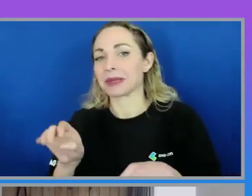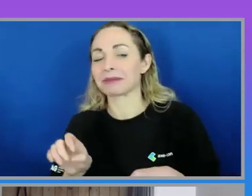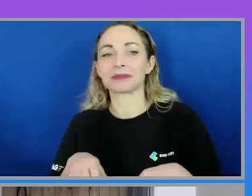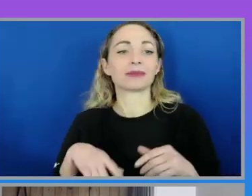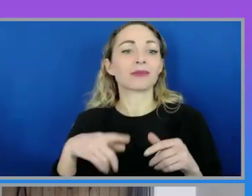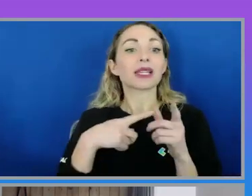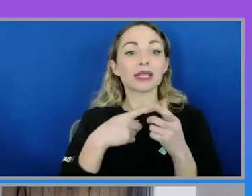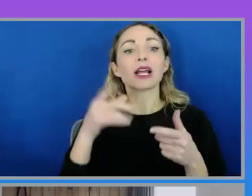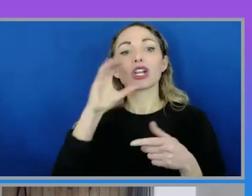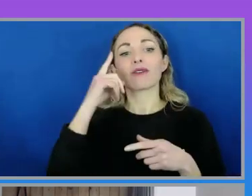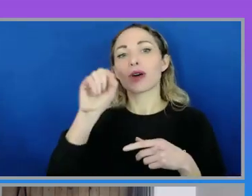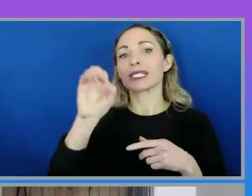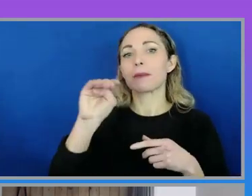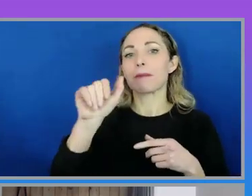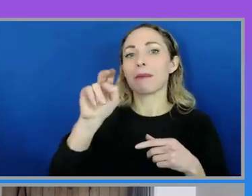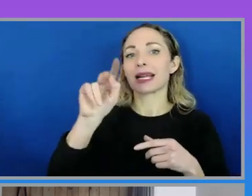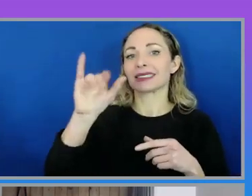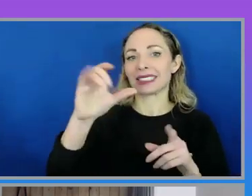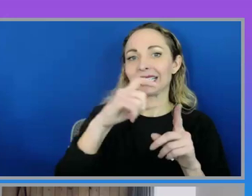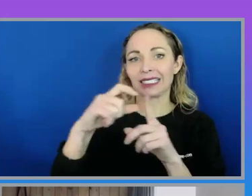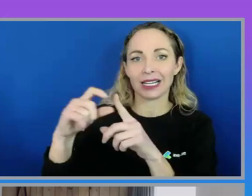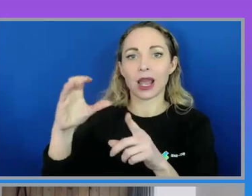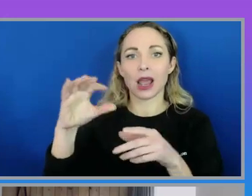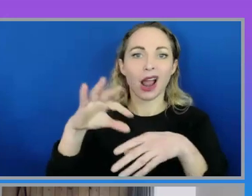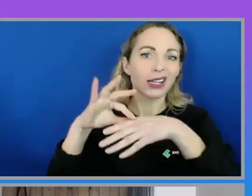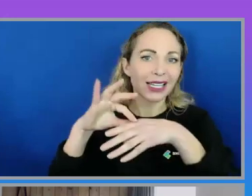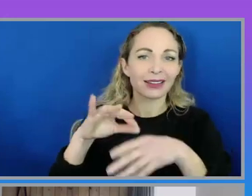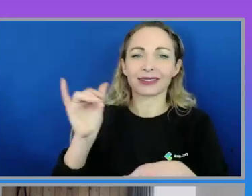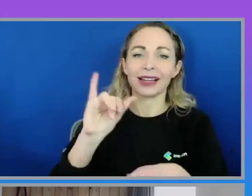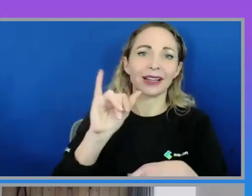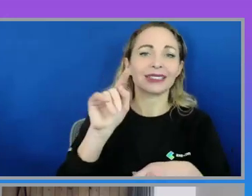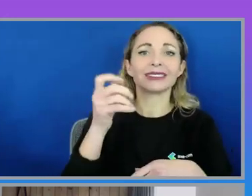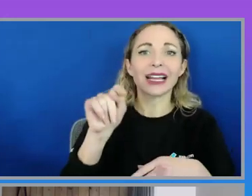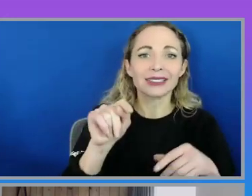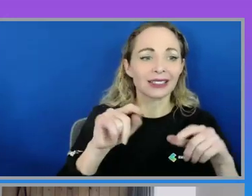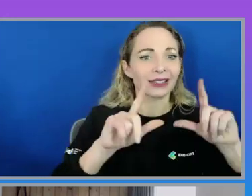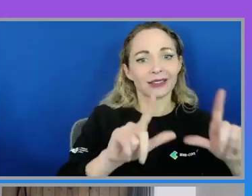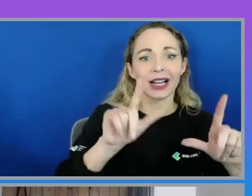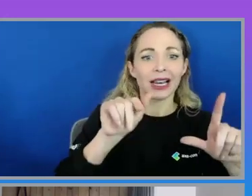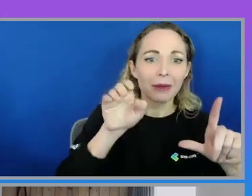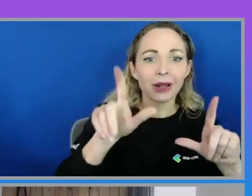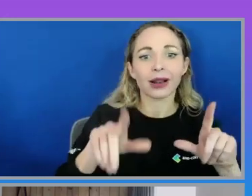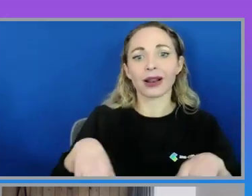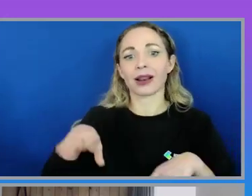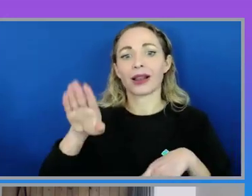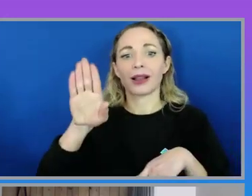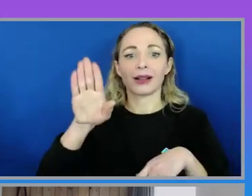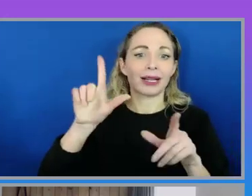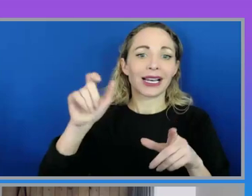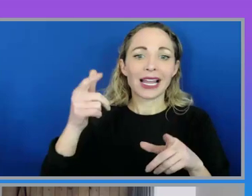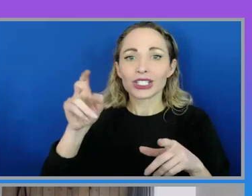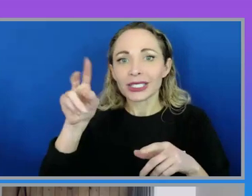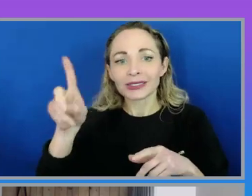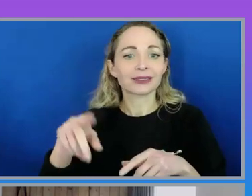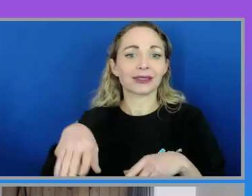Then look for semantic content like the text of a button, the text of a label, a legend text. And finally, if there's